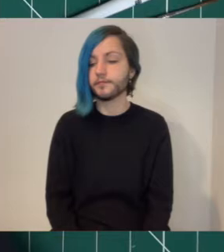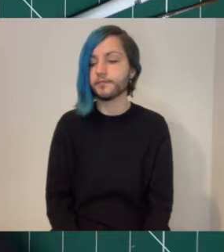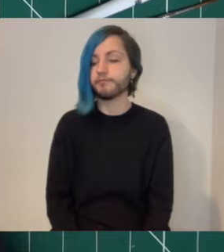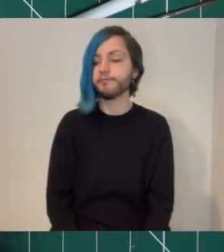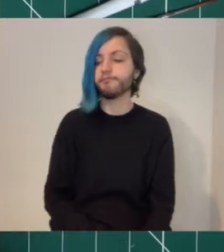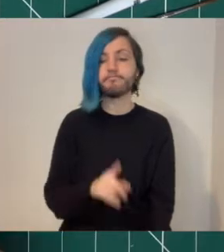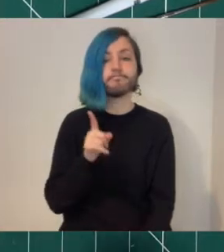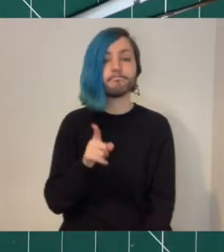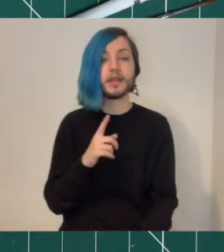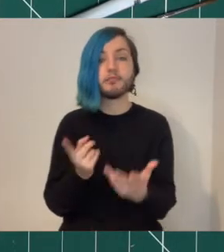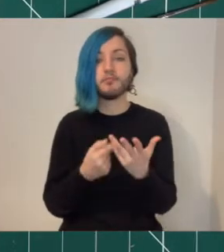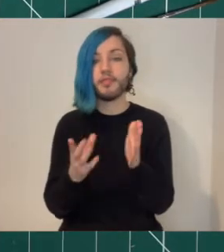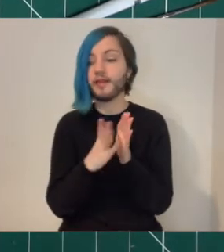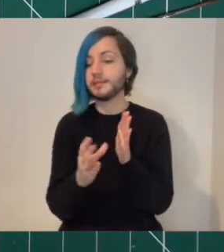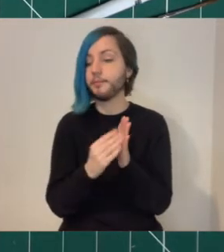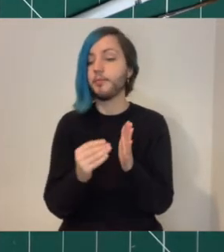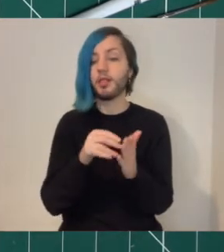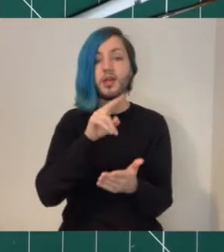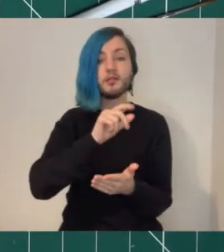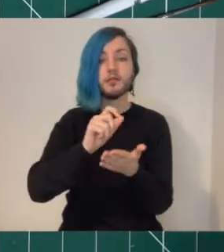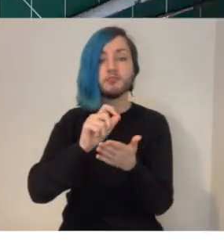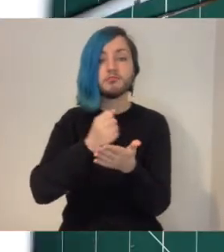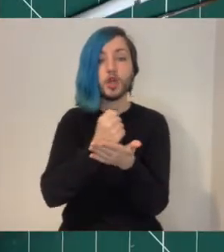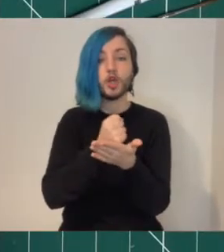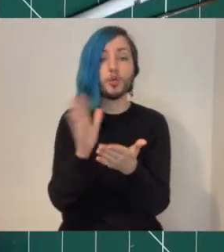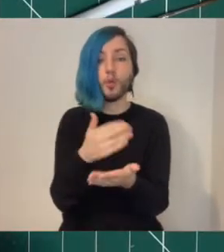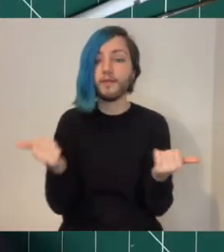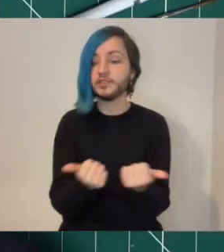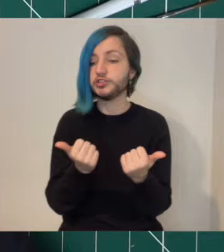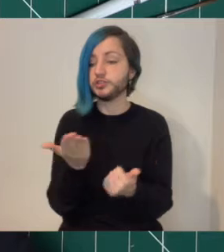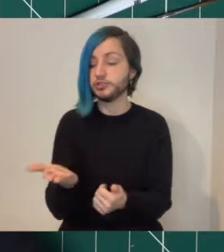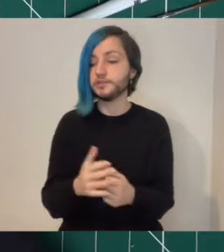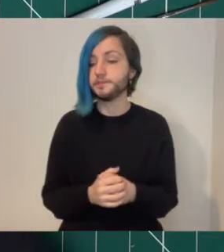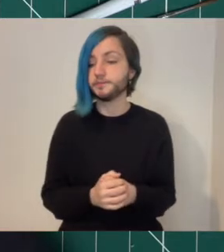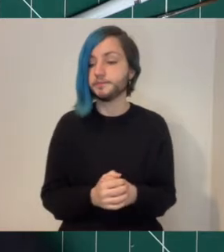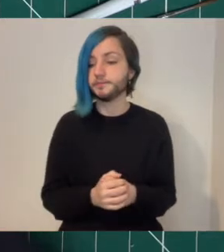So here I've got a design which I've glued up